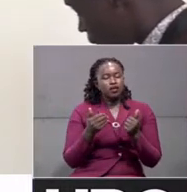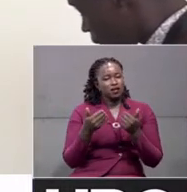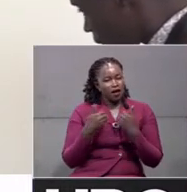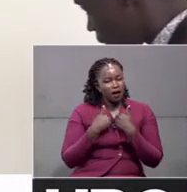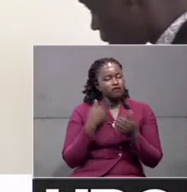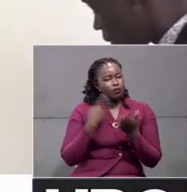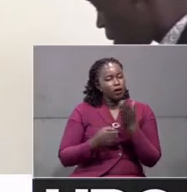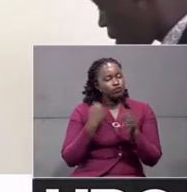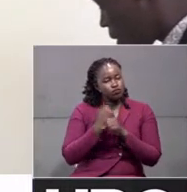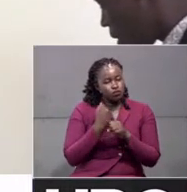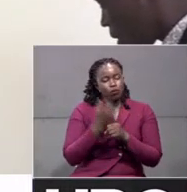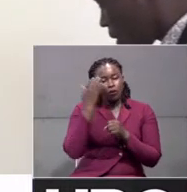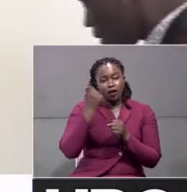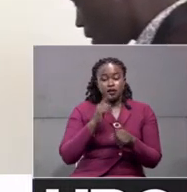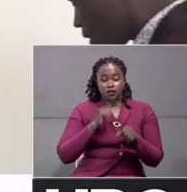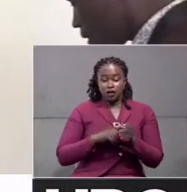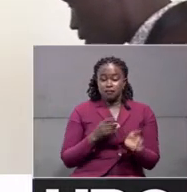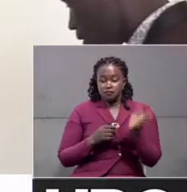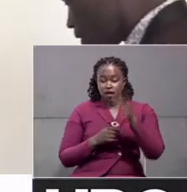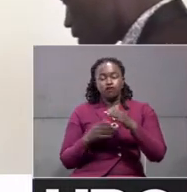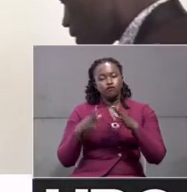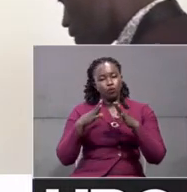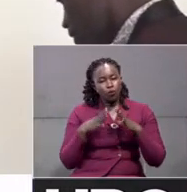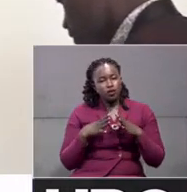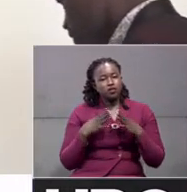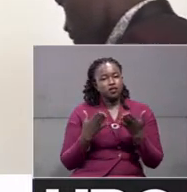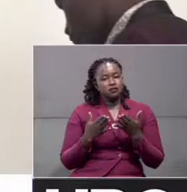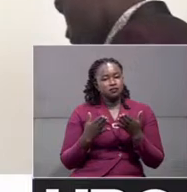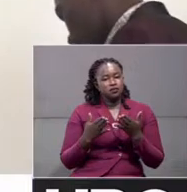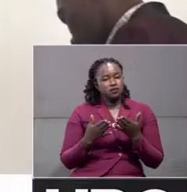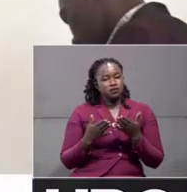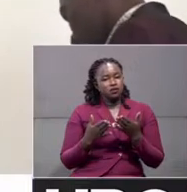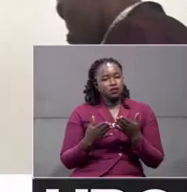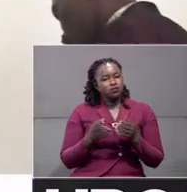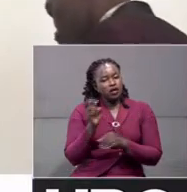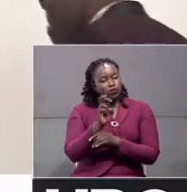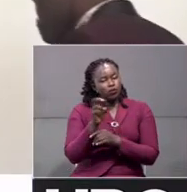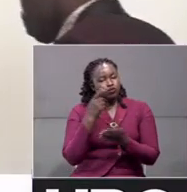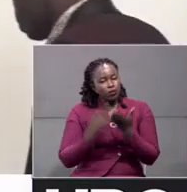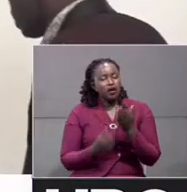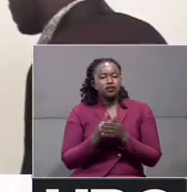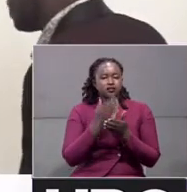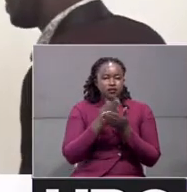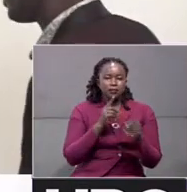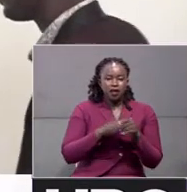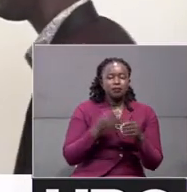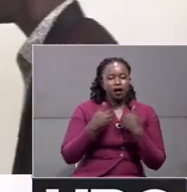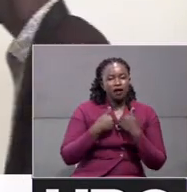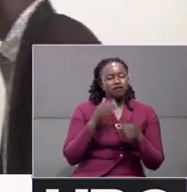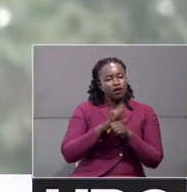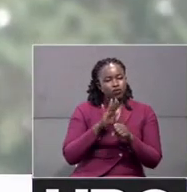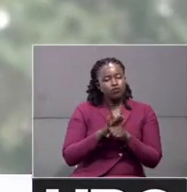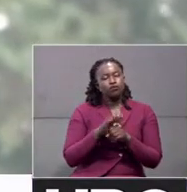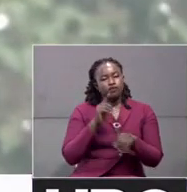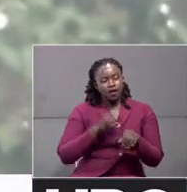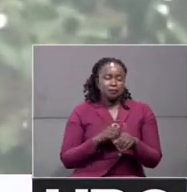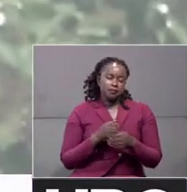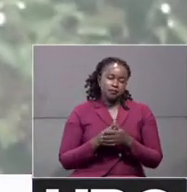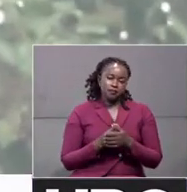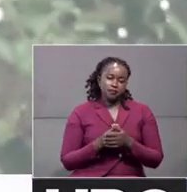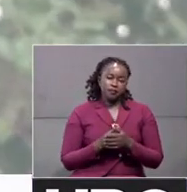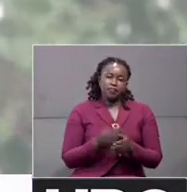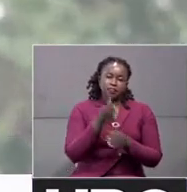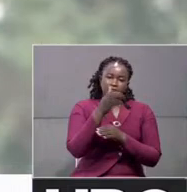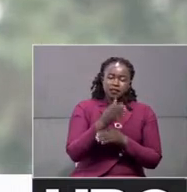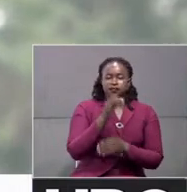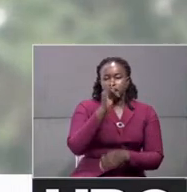when they come back for their holidays, what do they watch? Sometimes they have a lot of time and they are suffering from what to do. Minister for